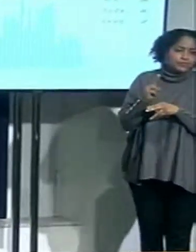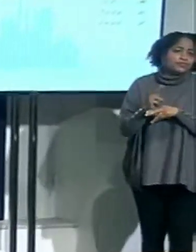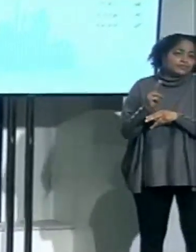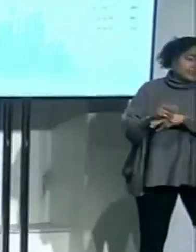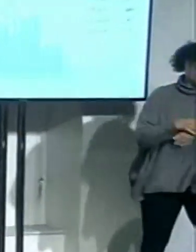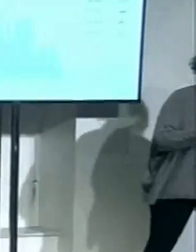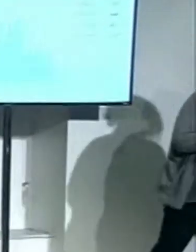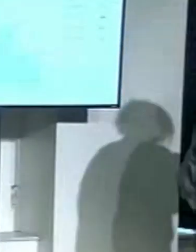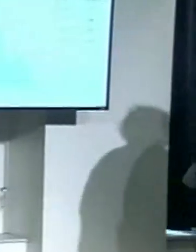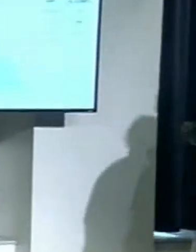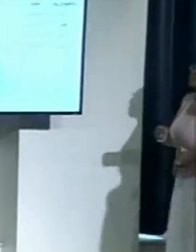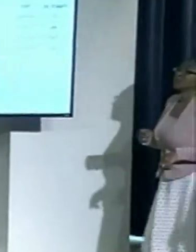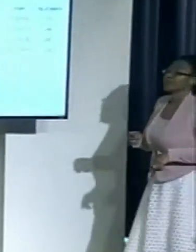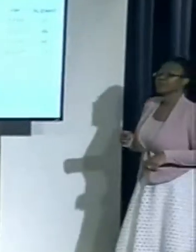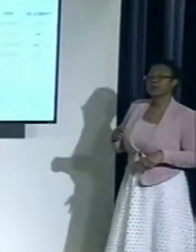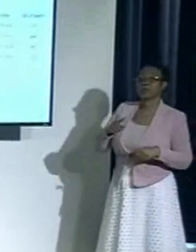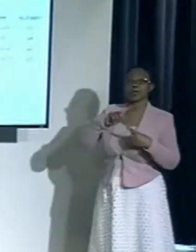when we